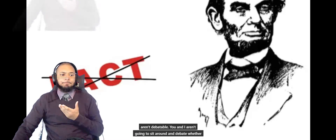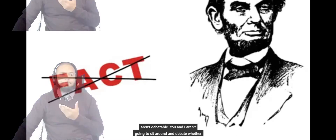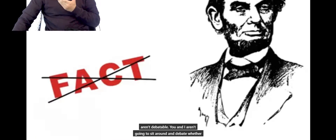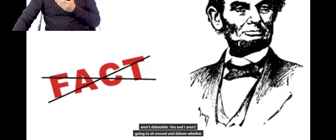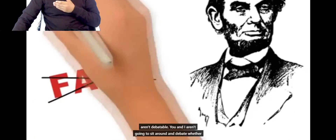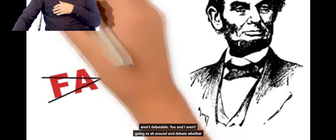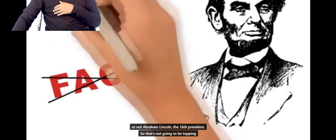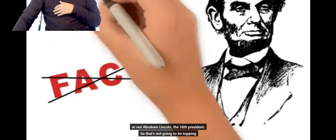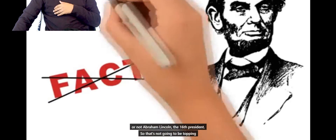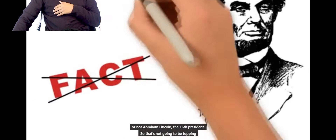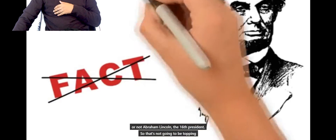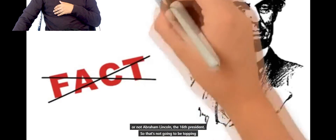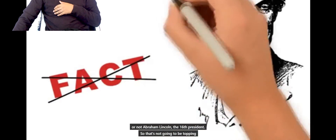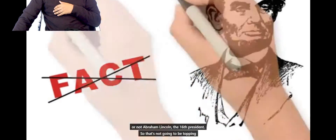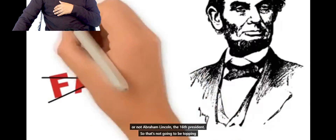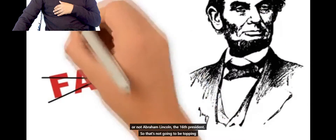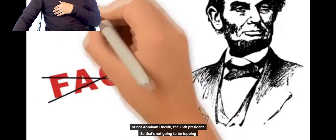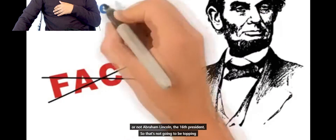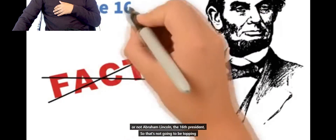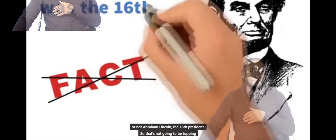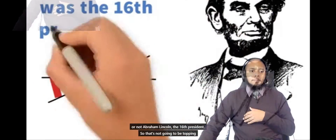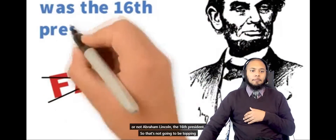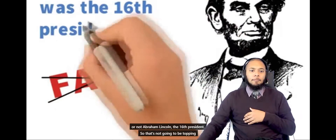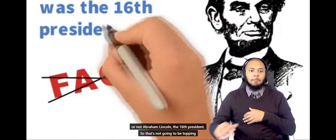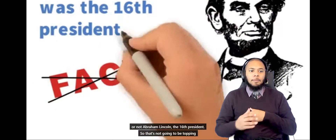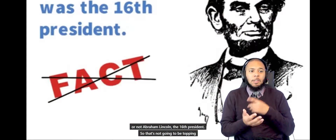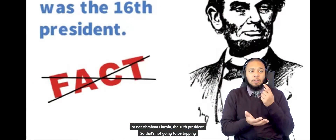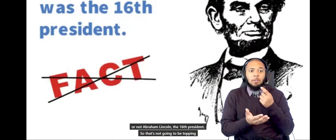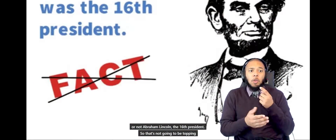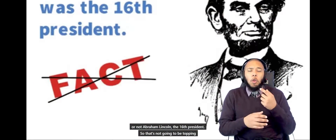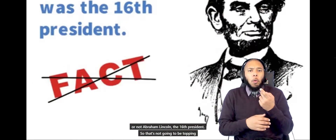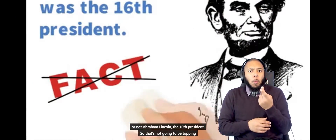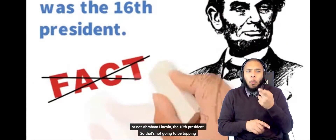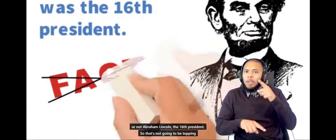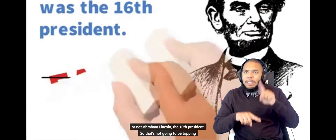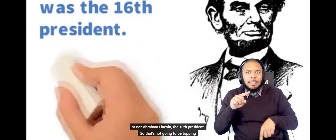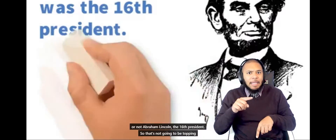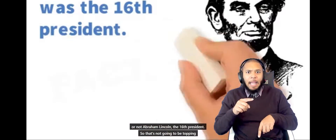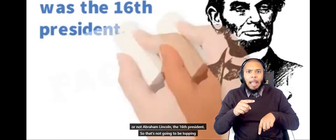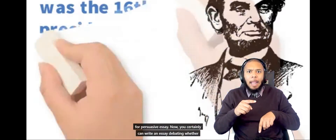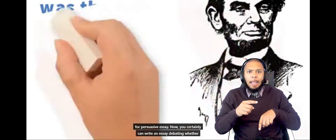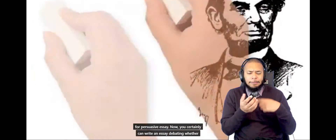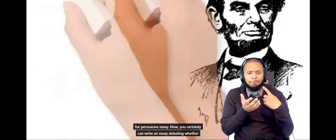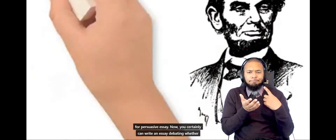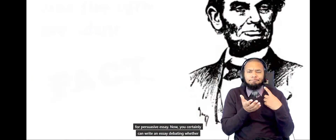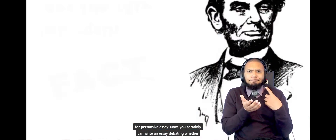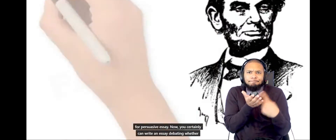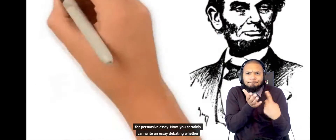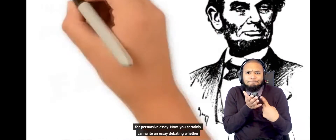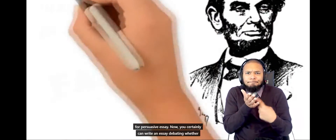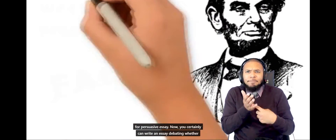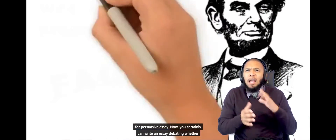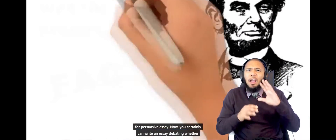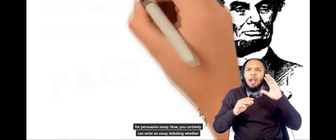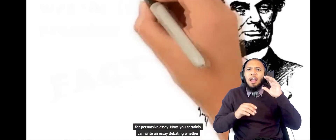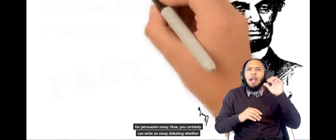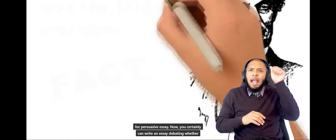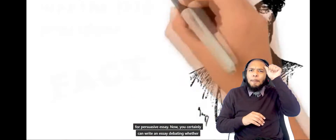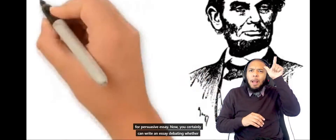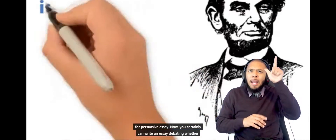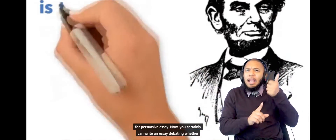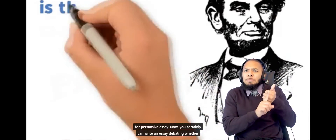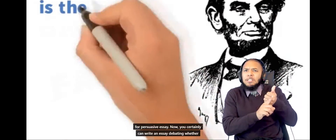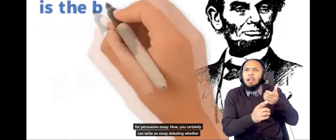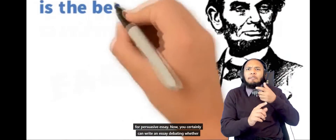I aren't going to sit around and debate whether or not Abraham Lincoln's the 16th president, so that's not going to be a topic for a persuasive essay. Now, you certainly